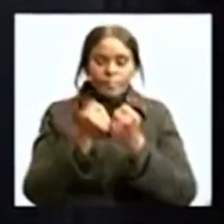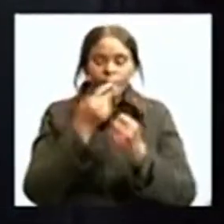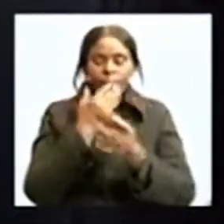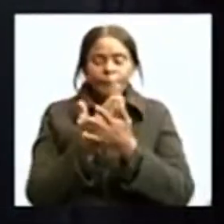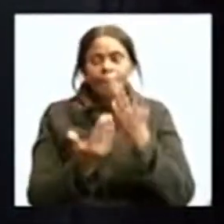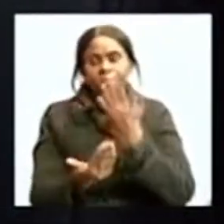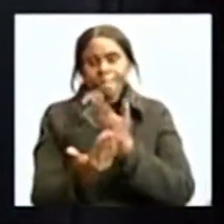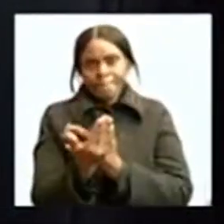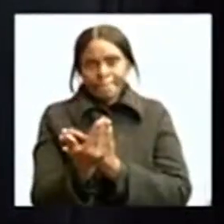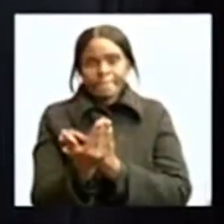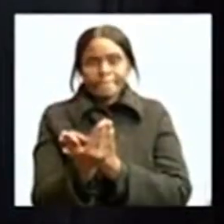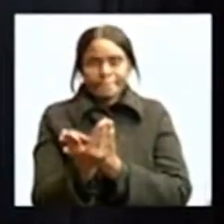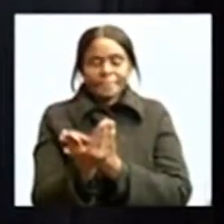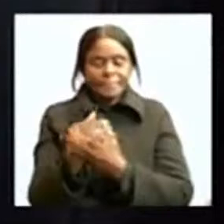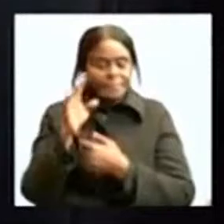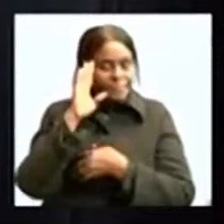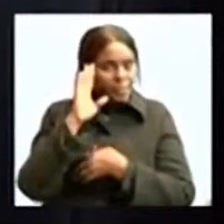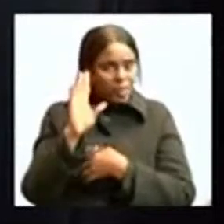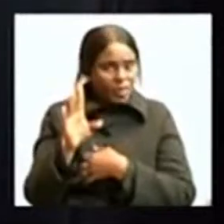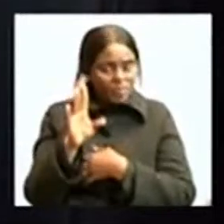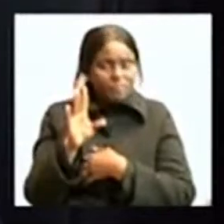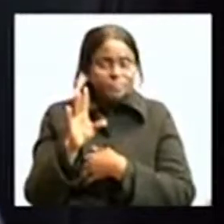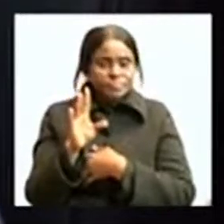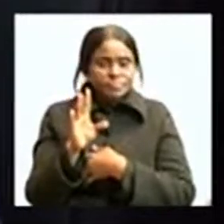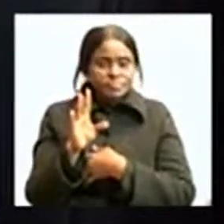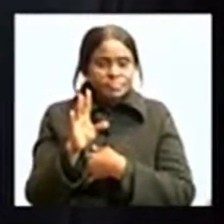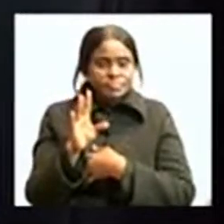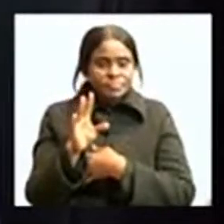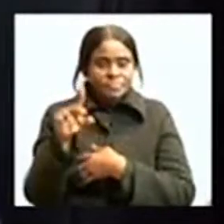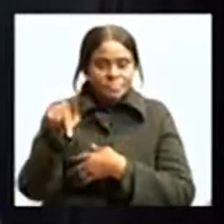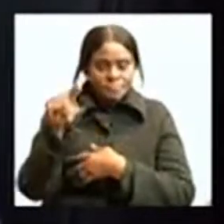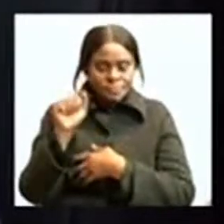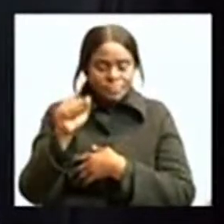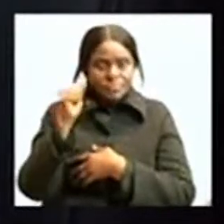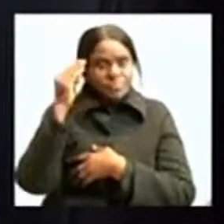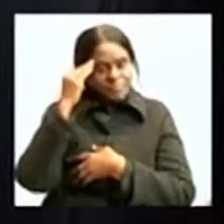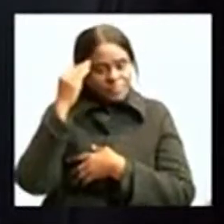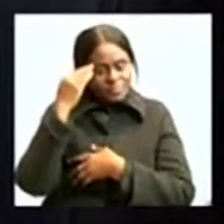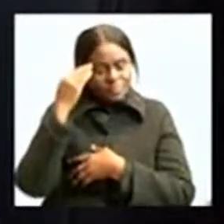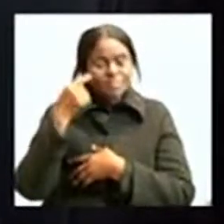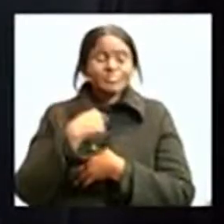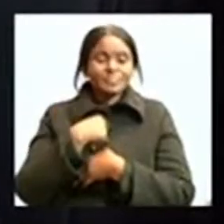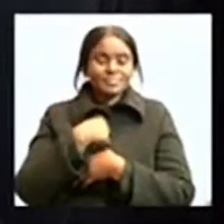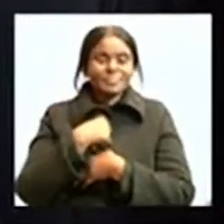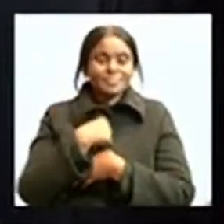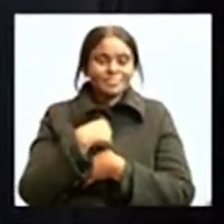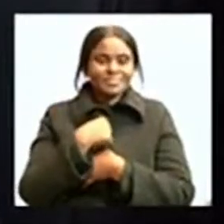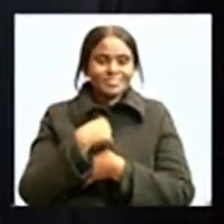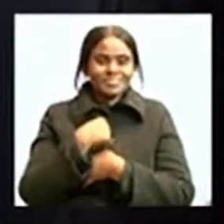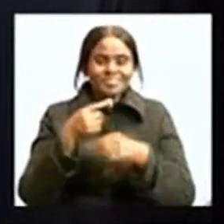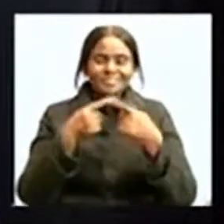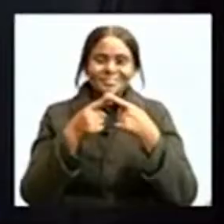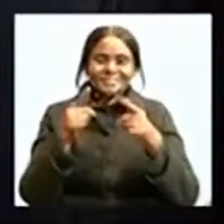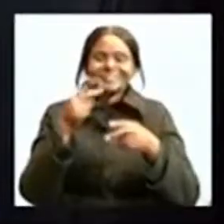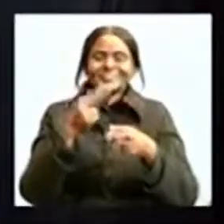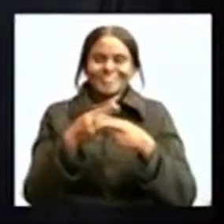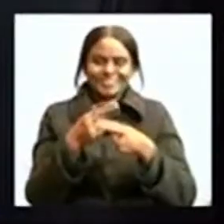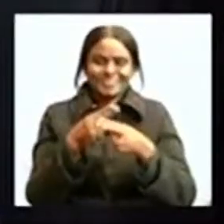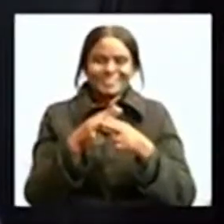morning. Sir, the PS knows me with a different